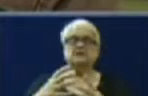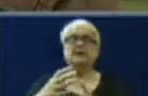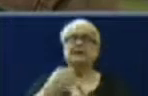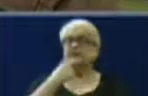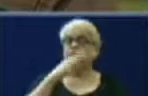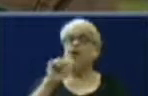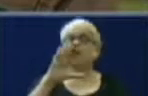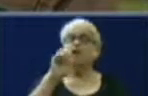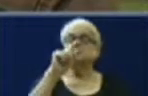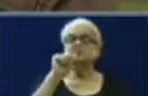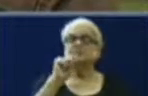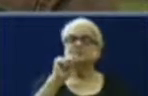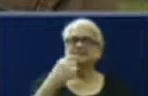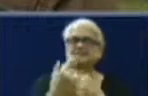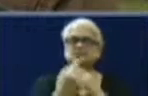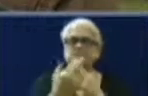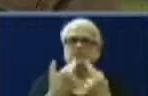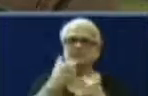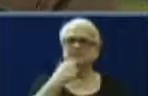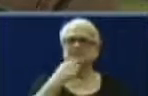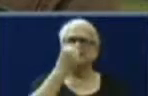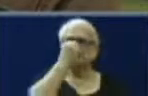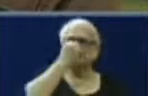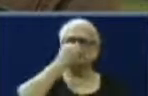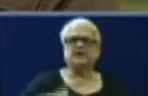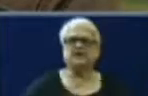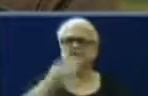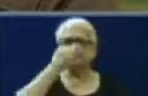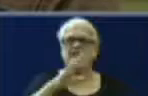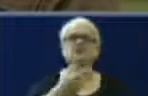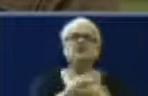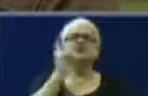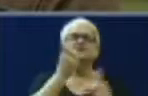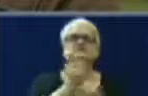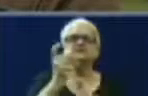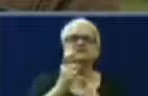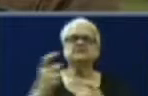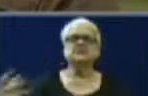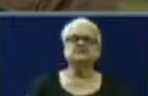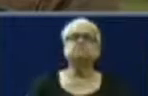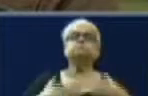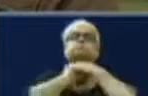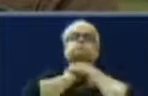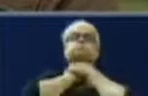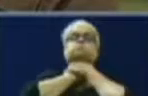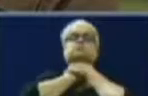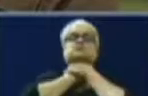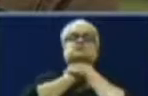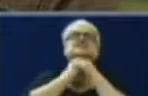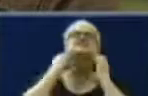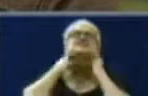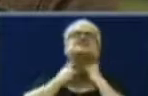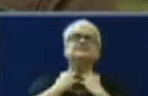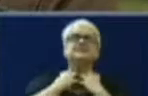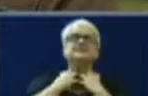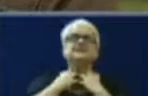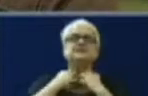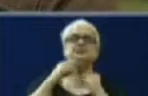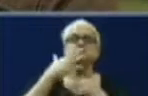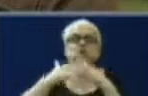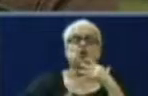student replied with profanity that she did not care and then lunged toward my neck with both hands, cutting or scratching my neck, drawing